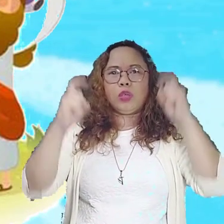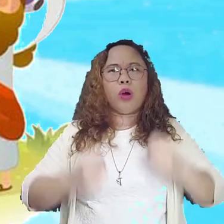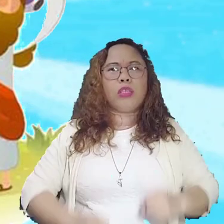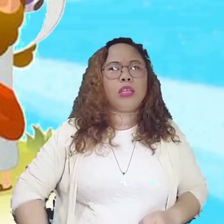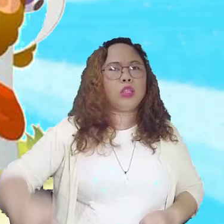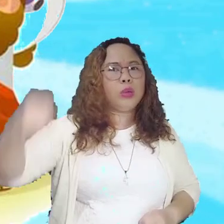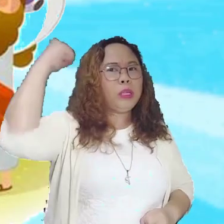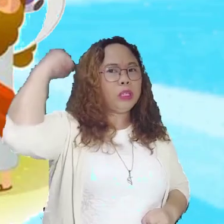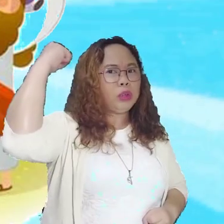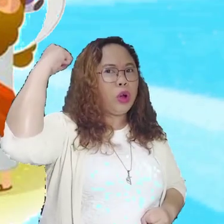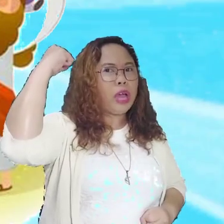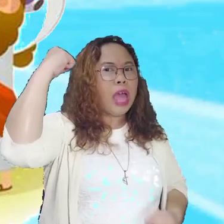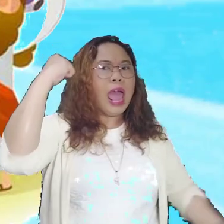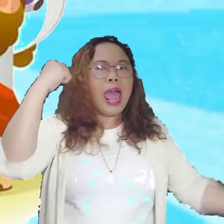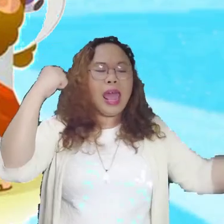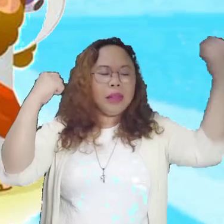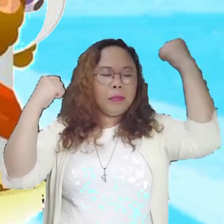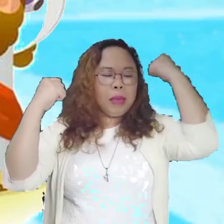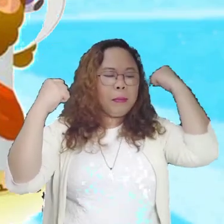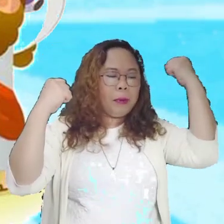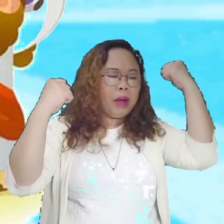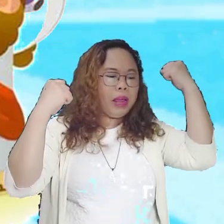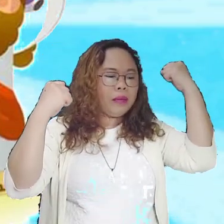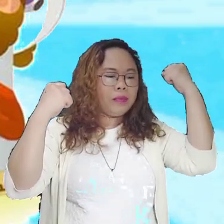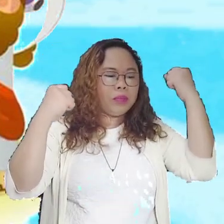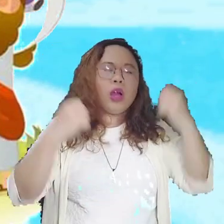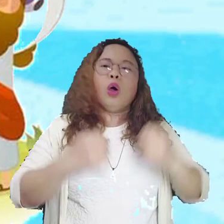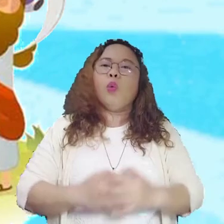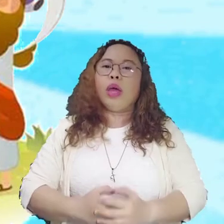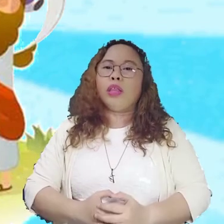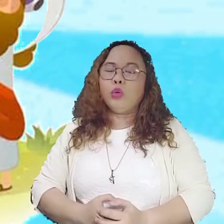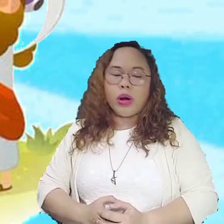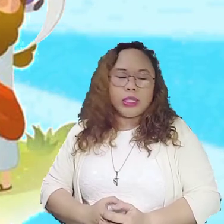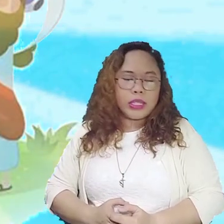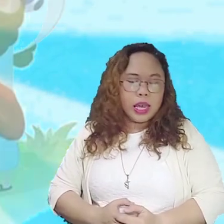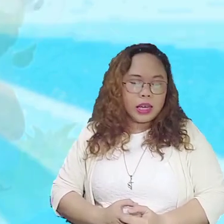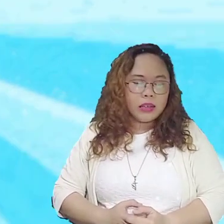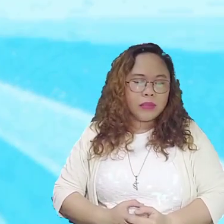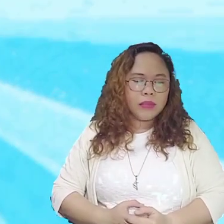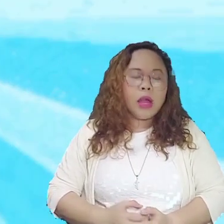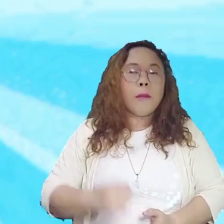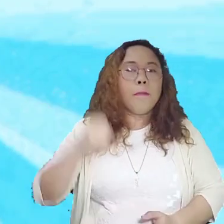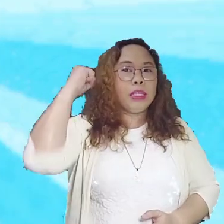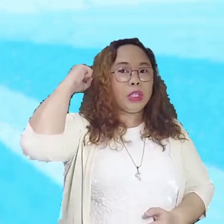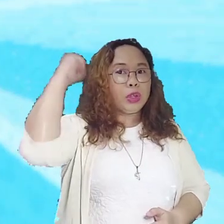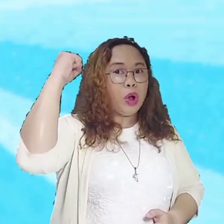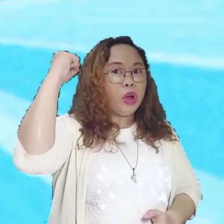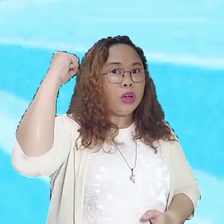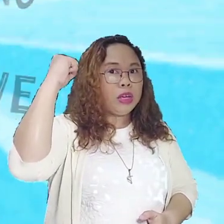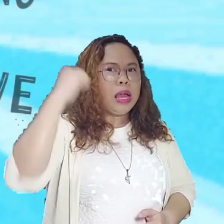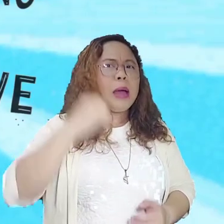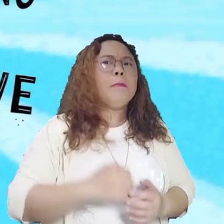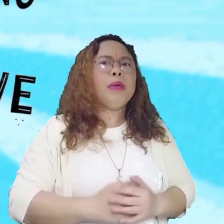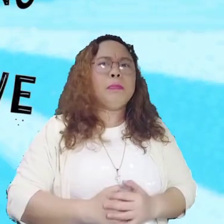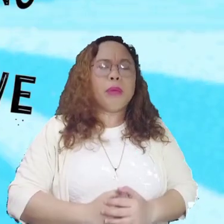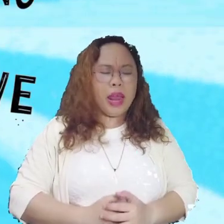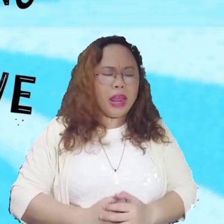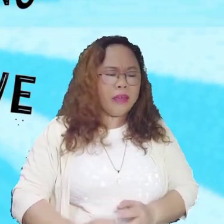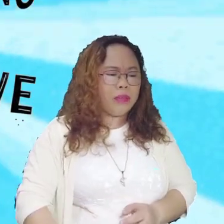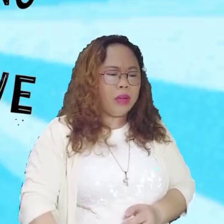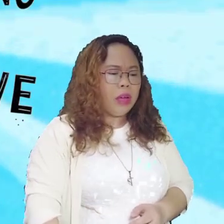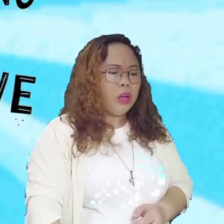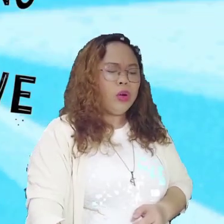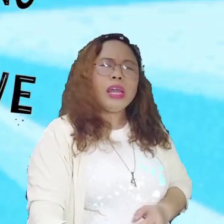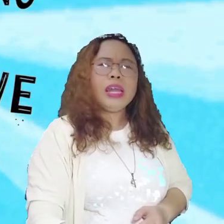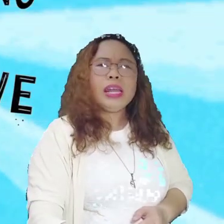jesus wants us to be strong and be brave when you are sick be strong be